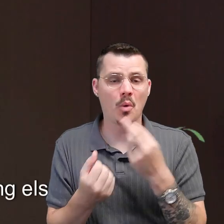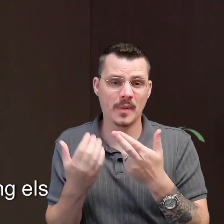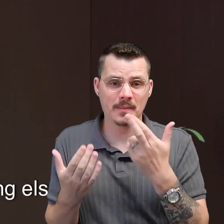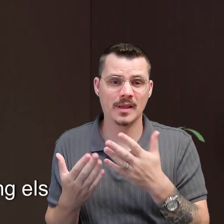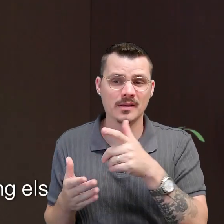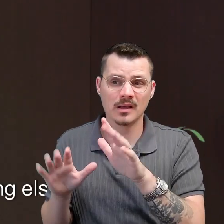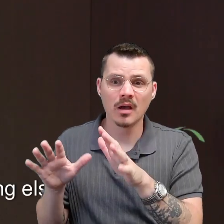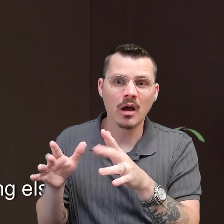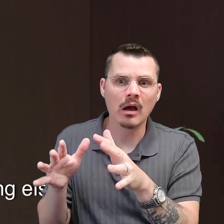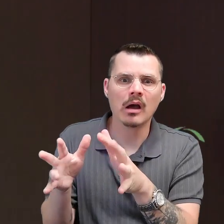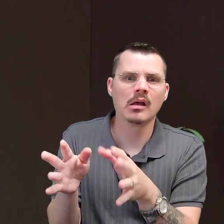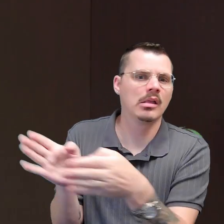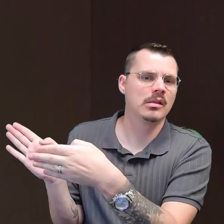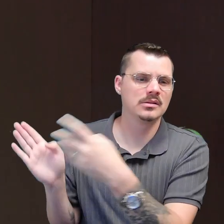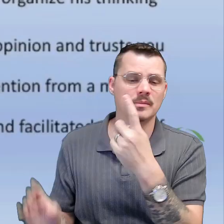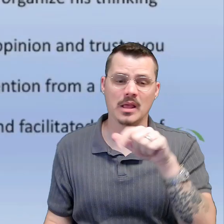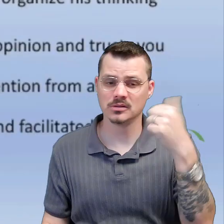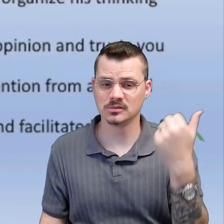the person into something else.